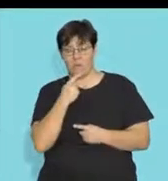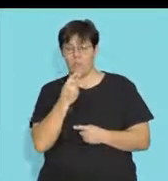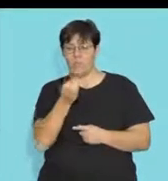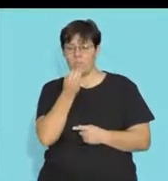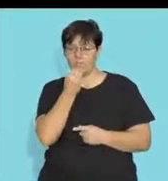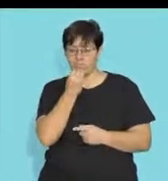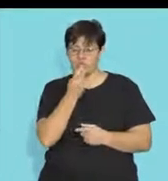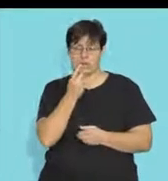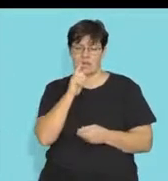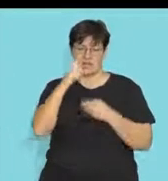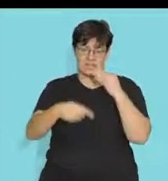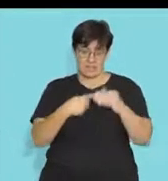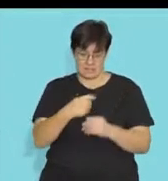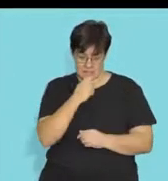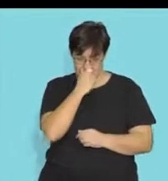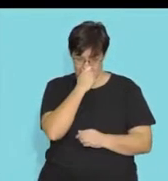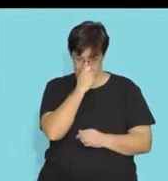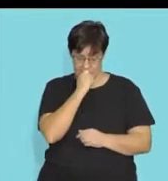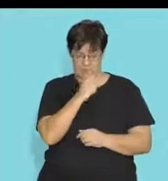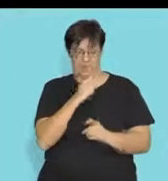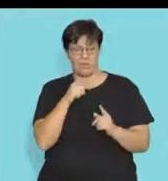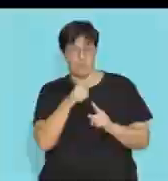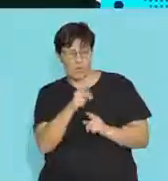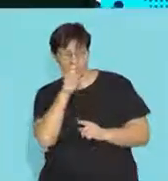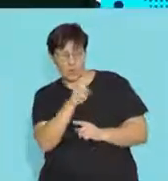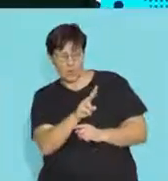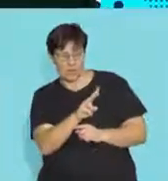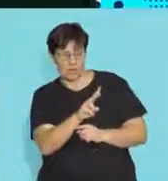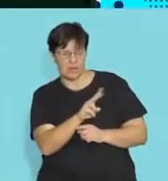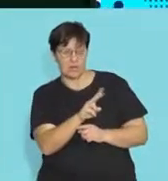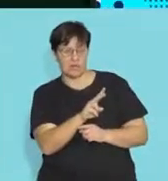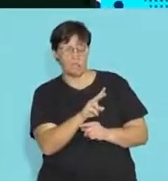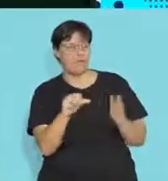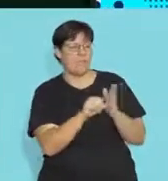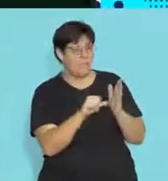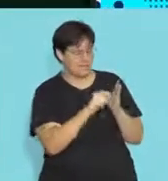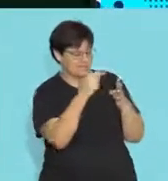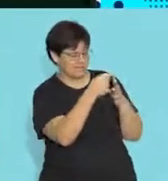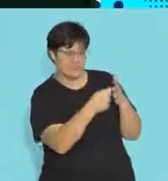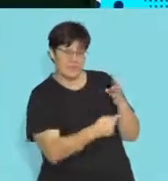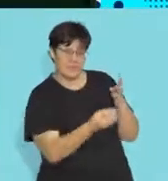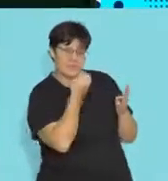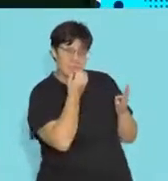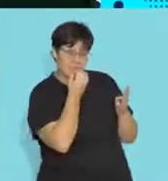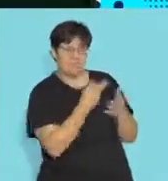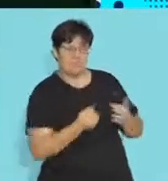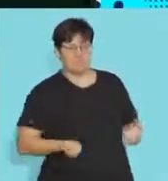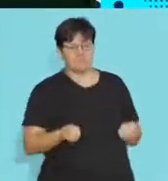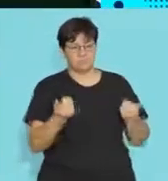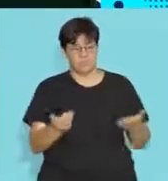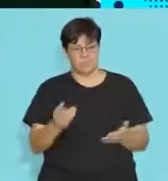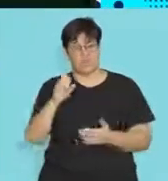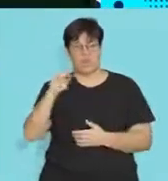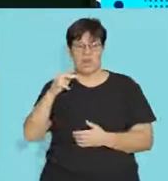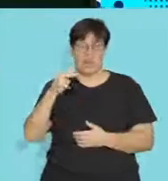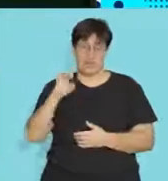protein synthesis. Guys, as we wrap this segment up, we've looked at what the significance of nutrients are in the